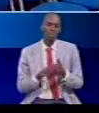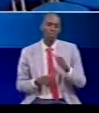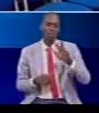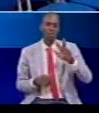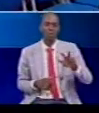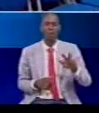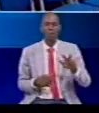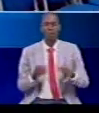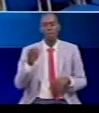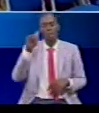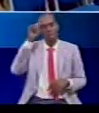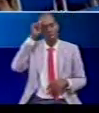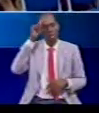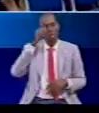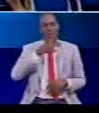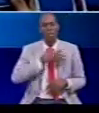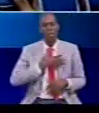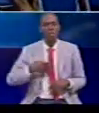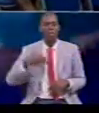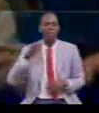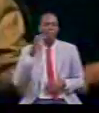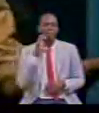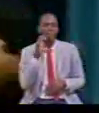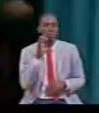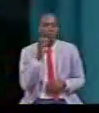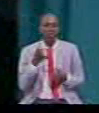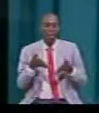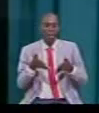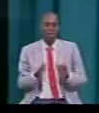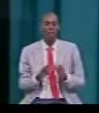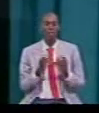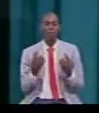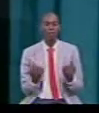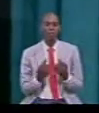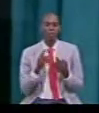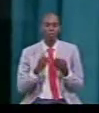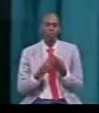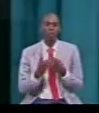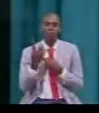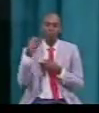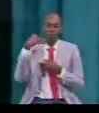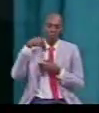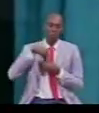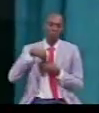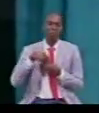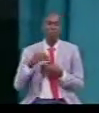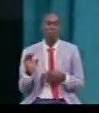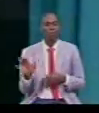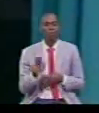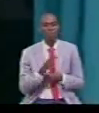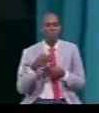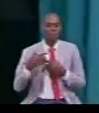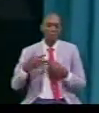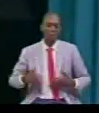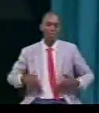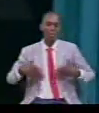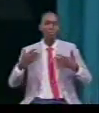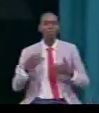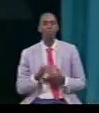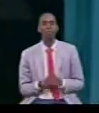Adam and Eve allowed sin to come into their